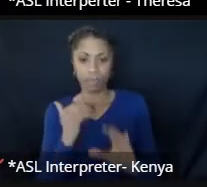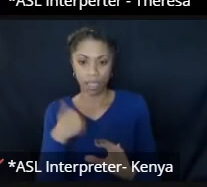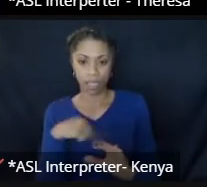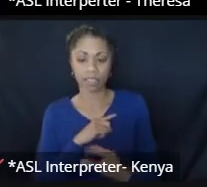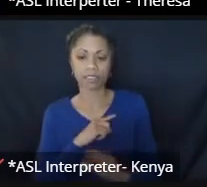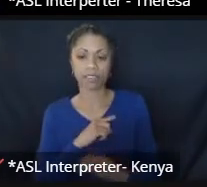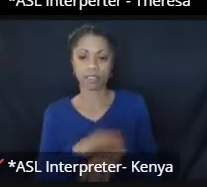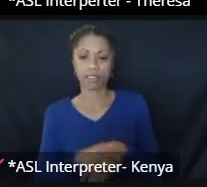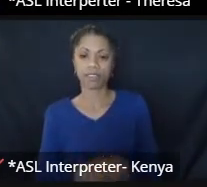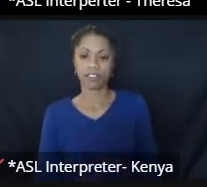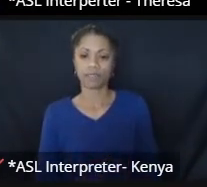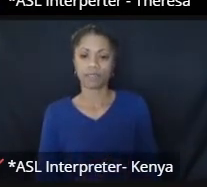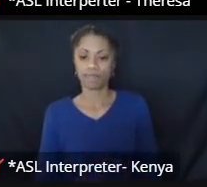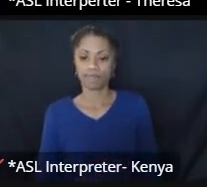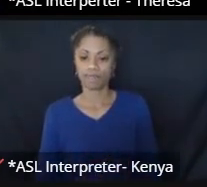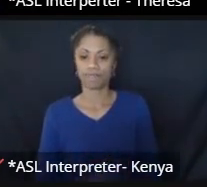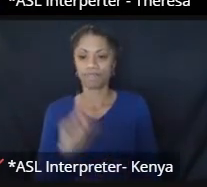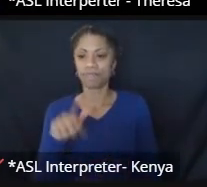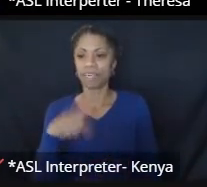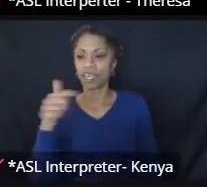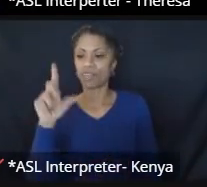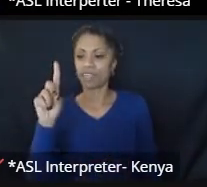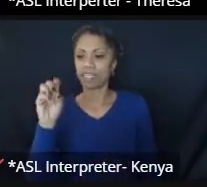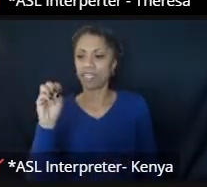input. Back to you, Donnie.